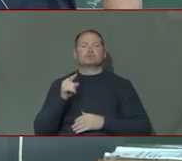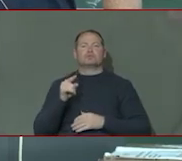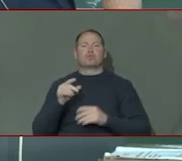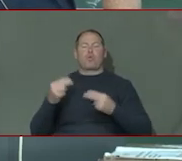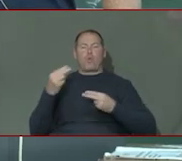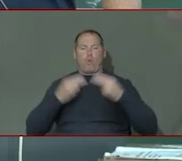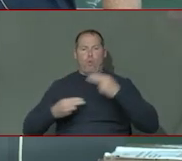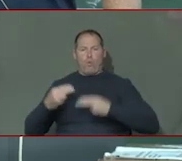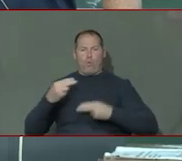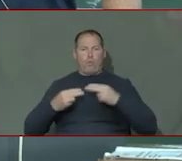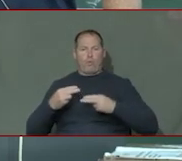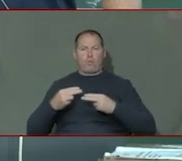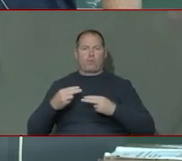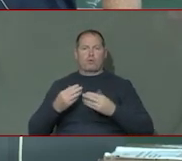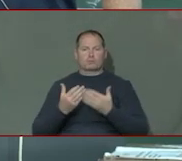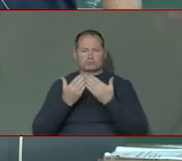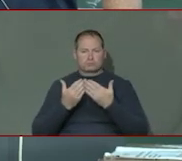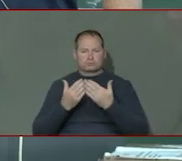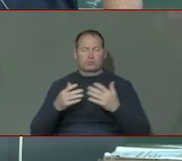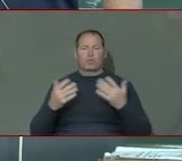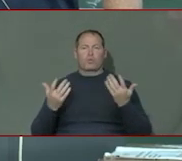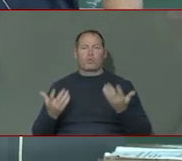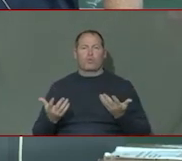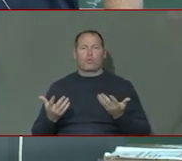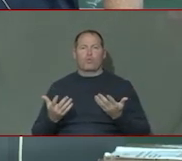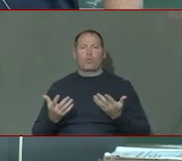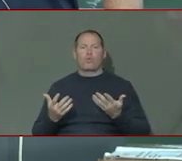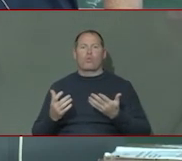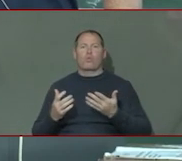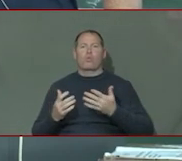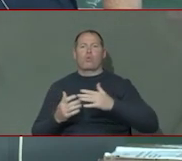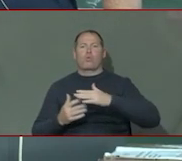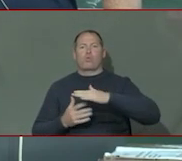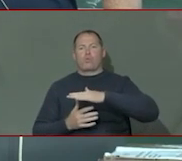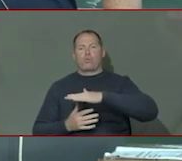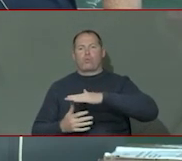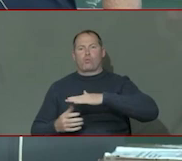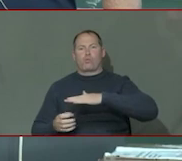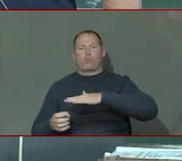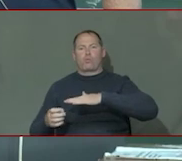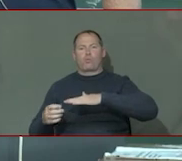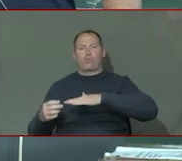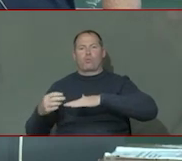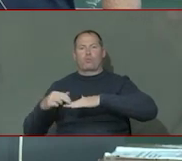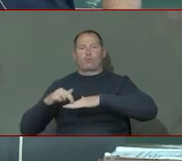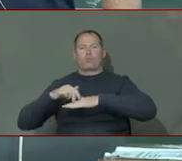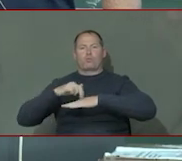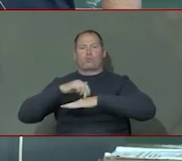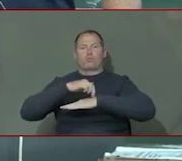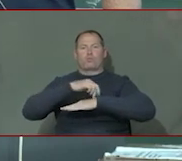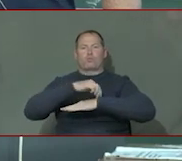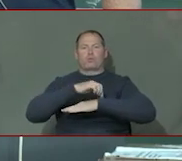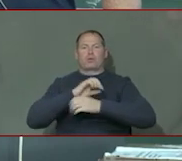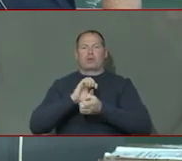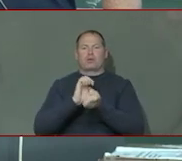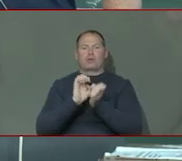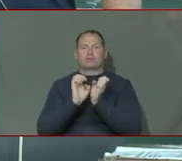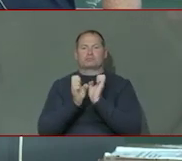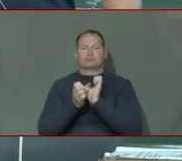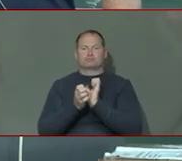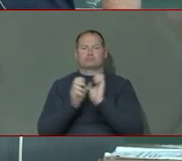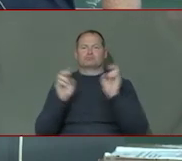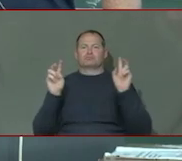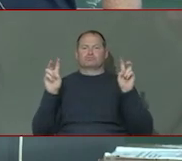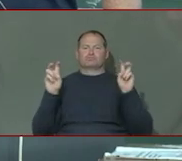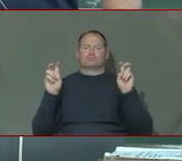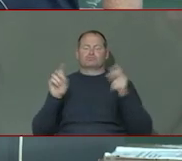hormones or you have started the topic of evolution. But I have found that, and